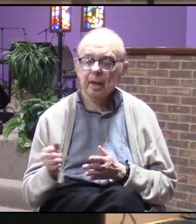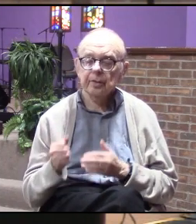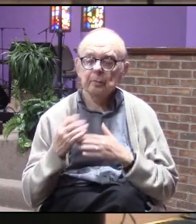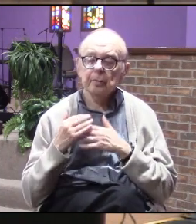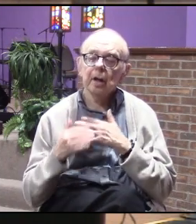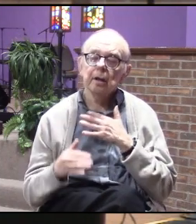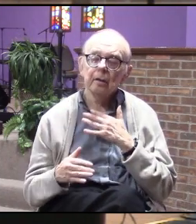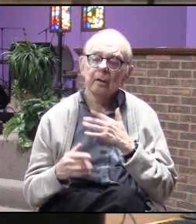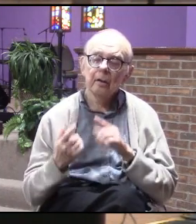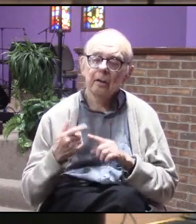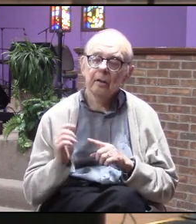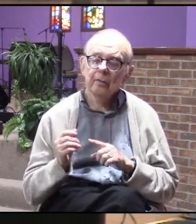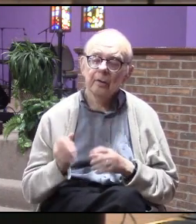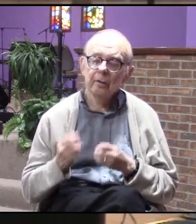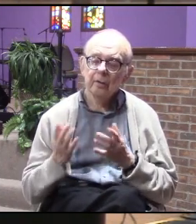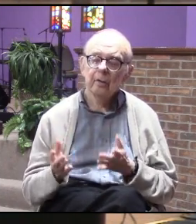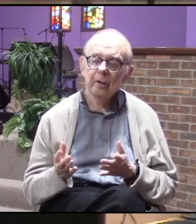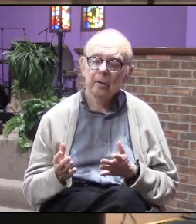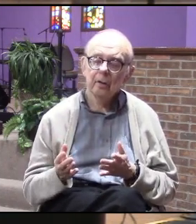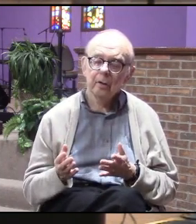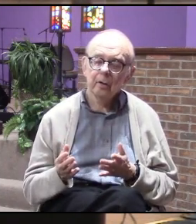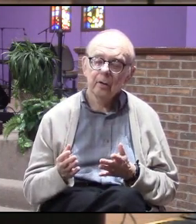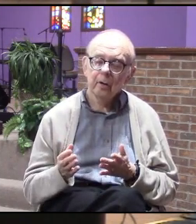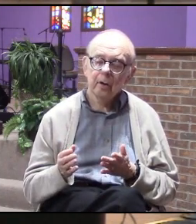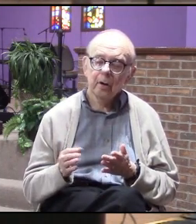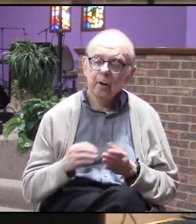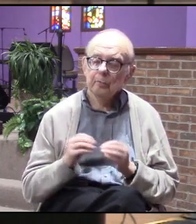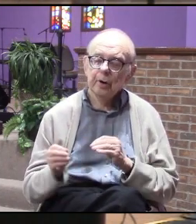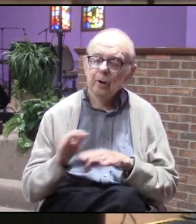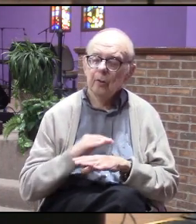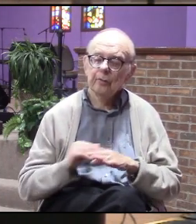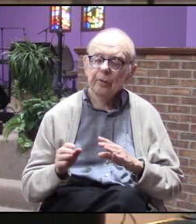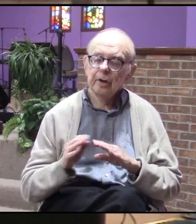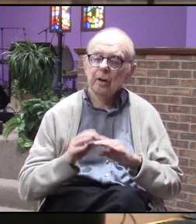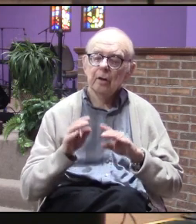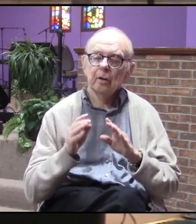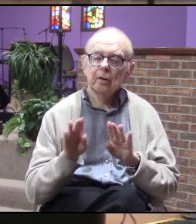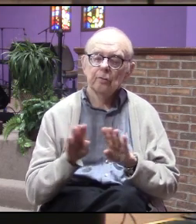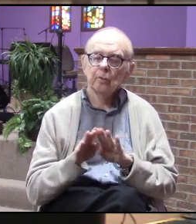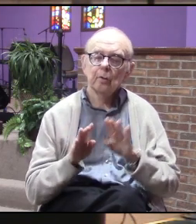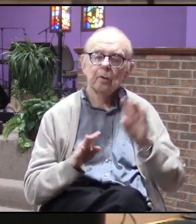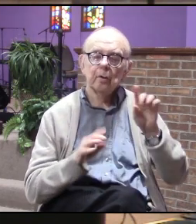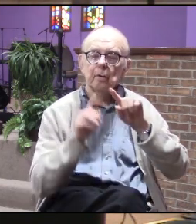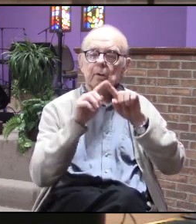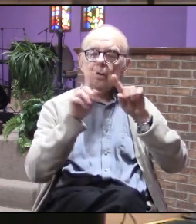blood from that sacrifice and I want you to put it over the doorposts.